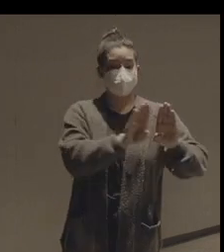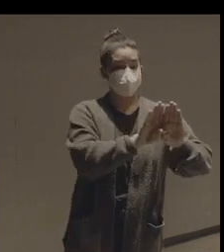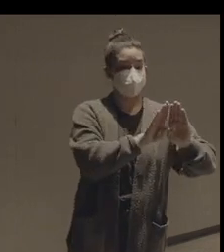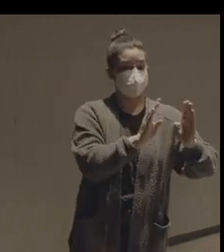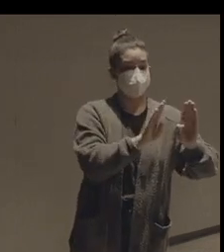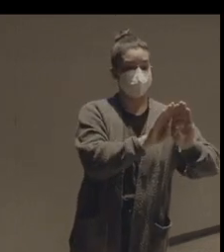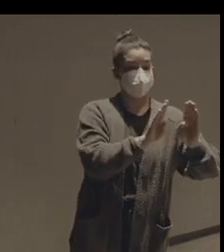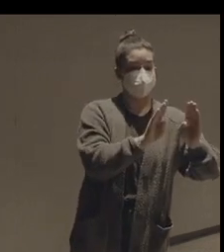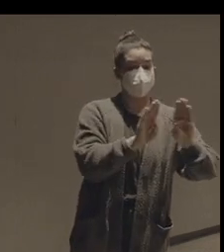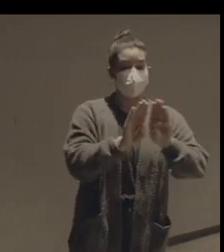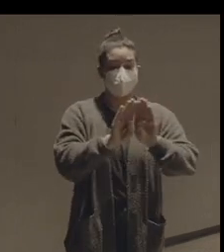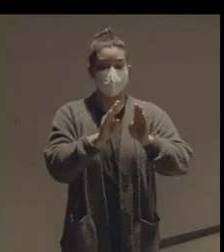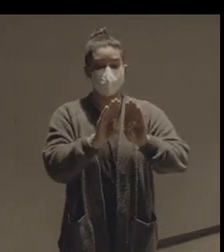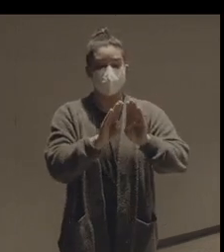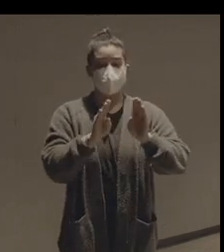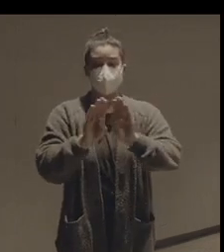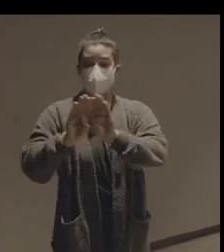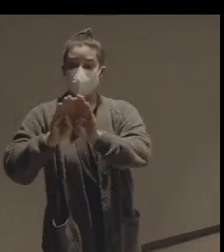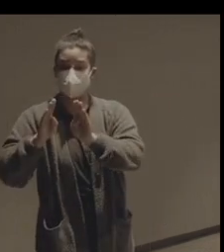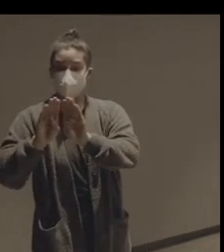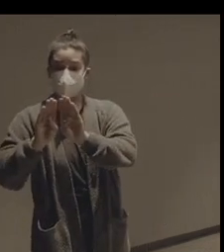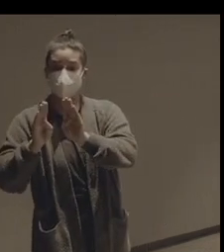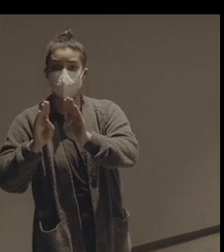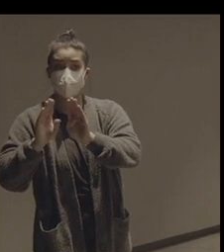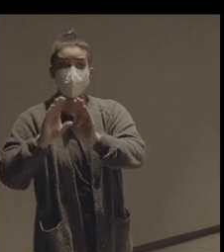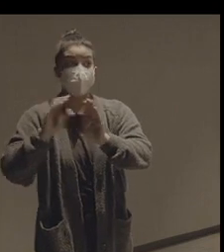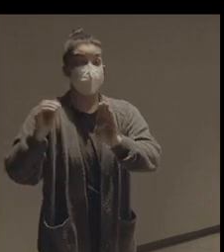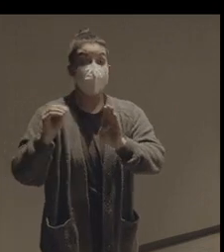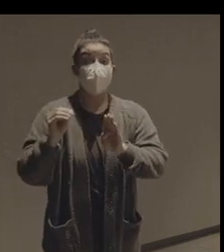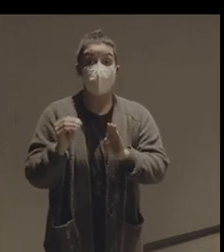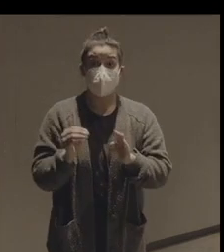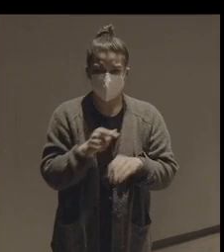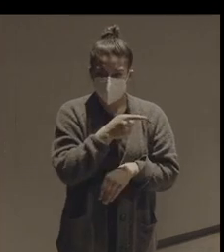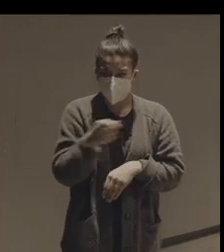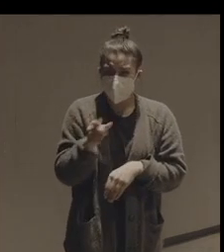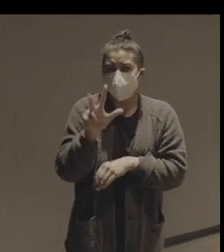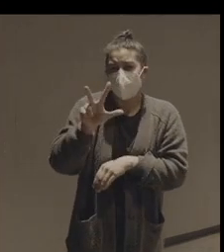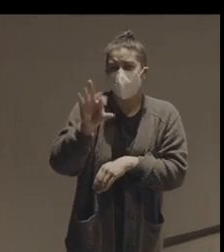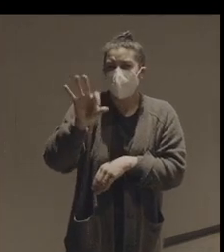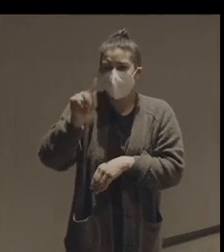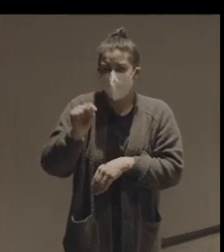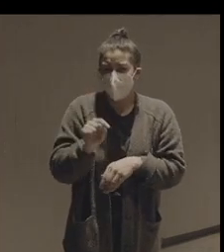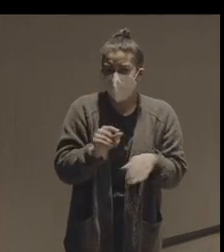and here polishing, obviously, the much larger 5-foot disc.